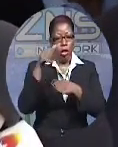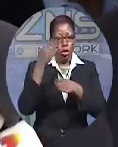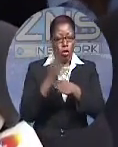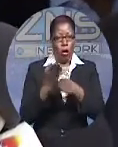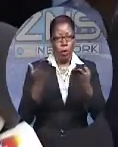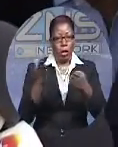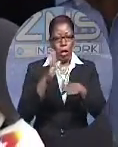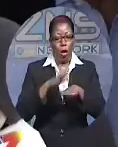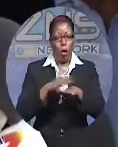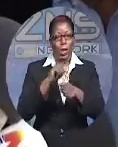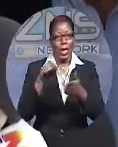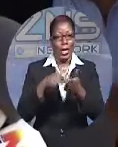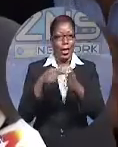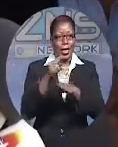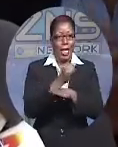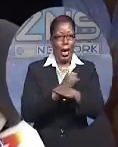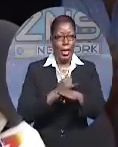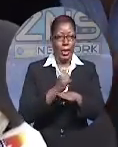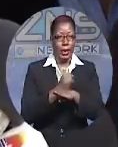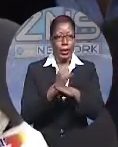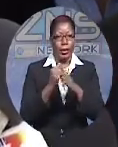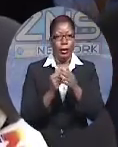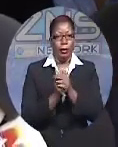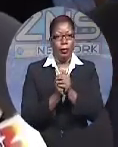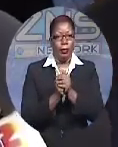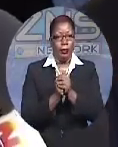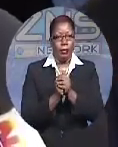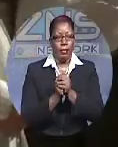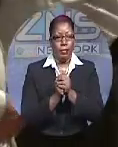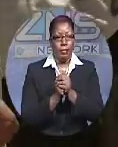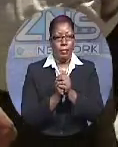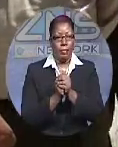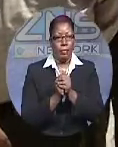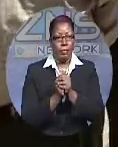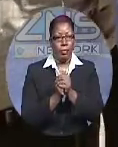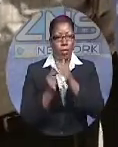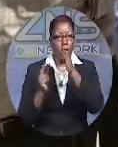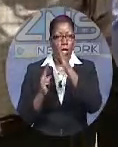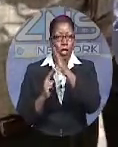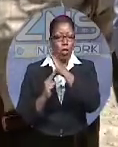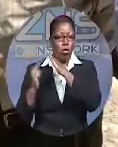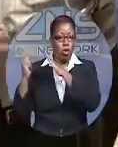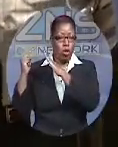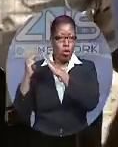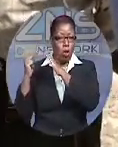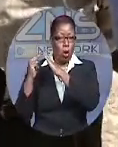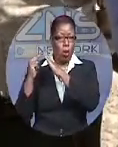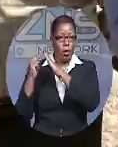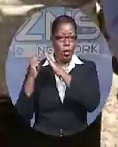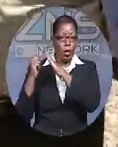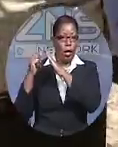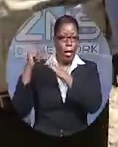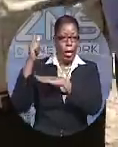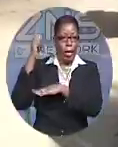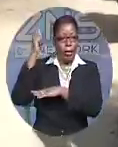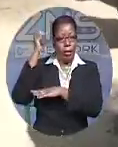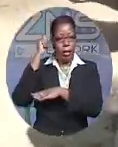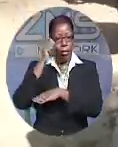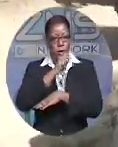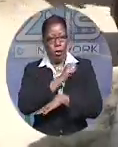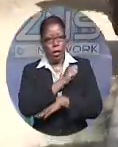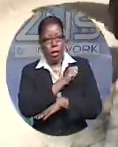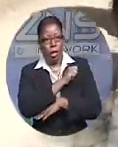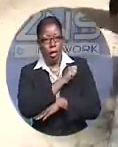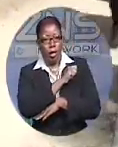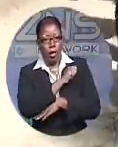this island. Yeah. If that isn't saying something, what is? Resorts World Chairman Tan Sri KT Lim reiterated